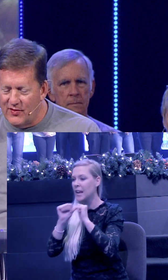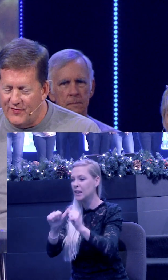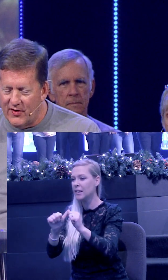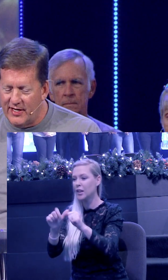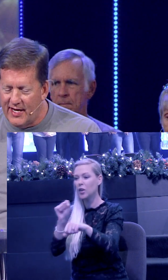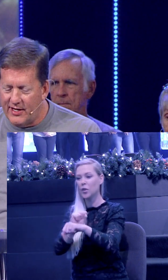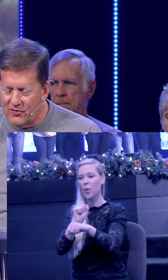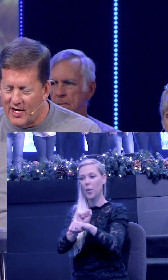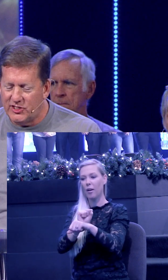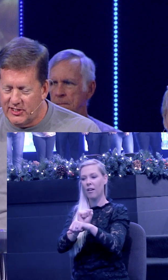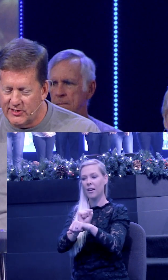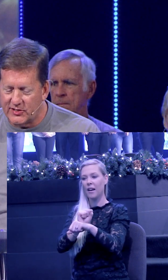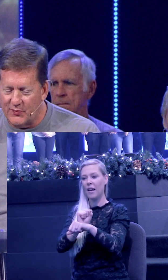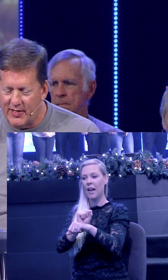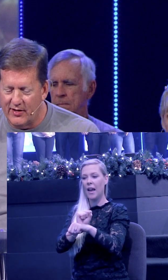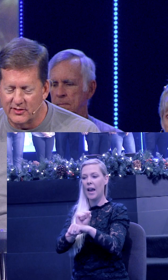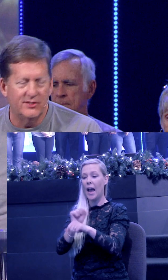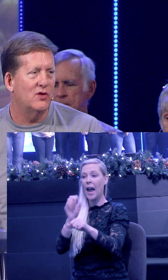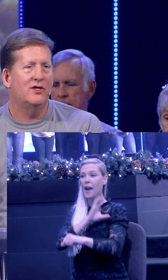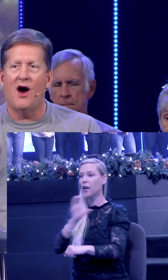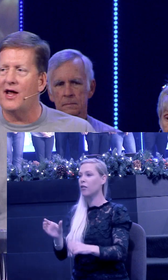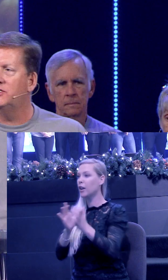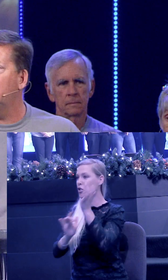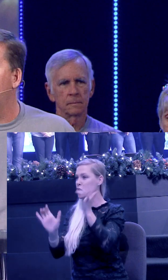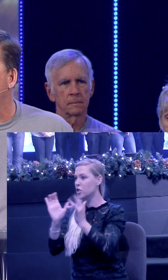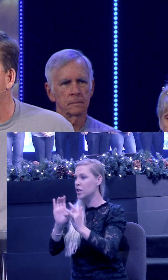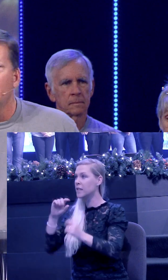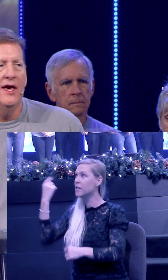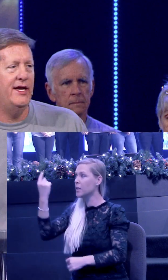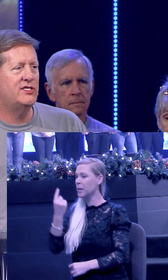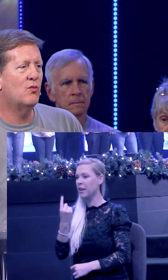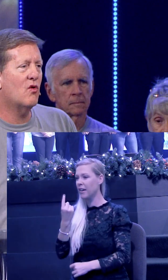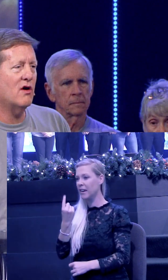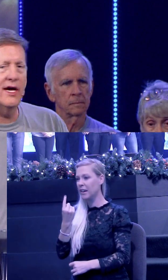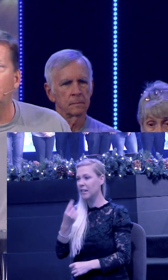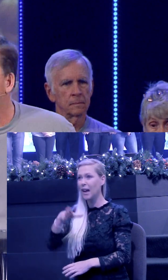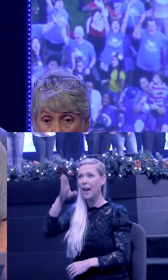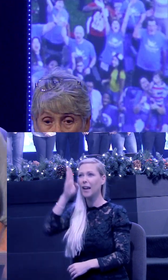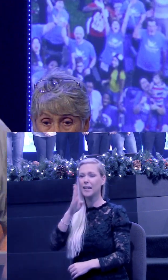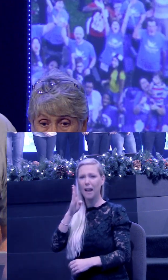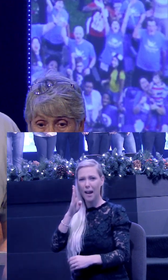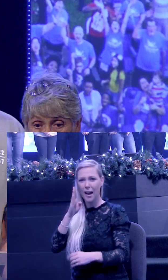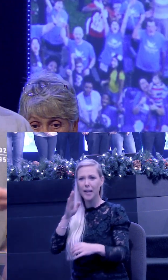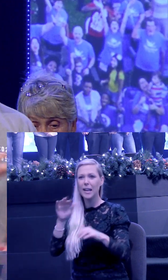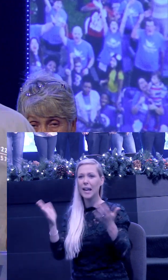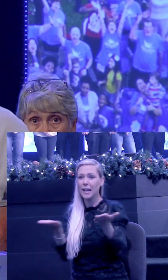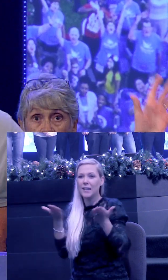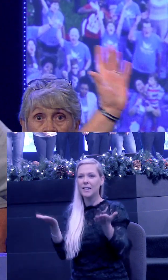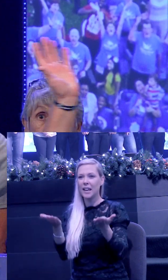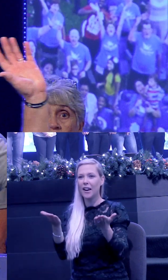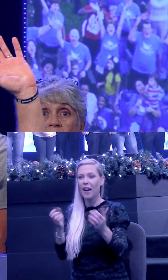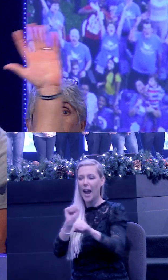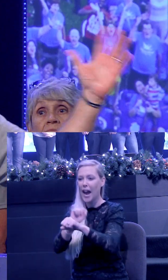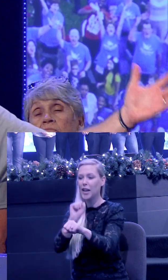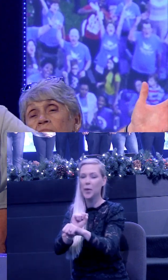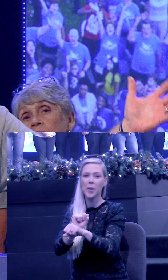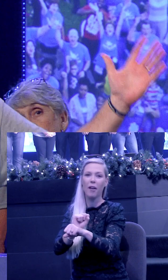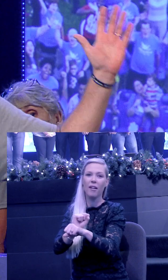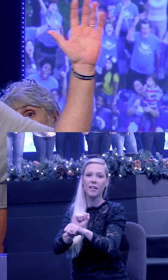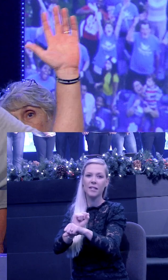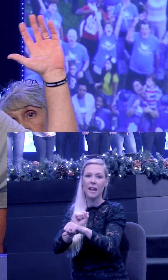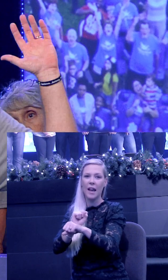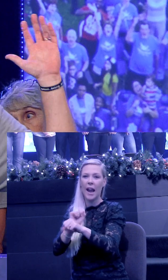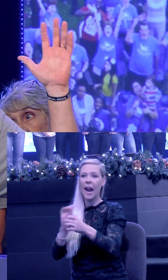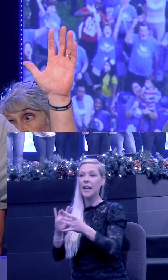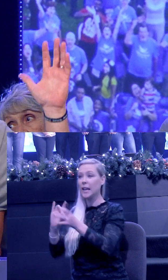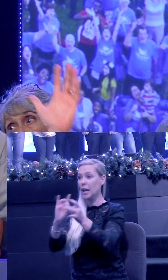finish on the very day Christ Jesus appears. And so God is in this, and he's at work, and he's bringing this together and culminating in all that we're doing.